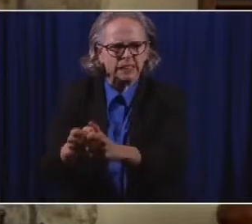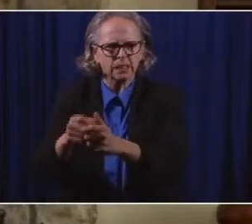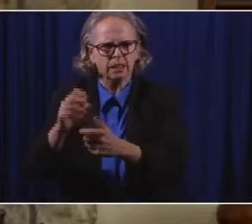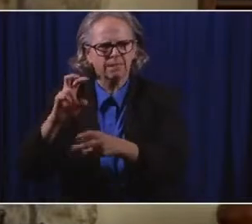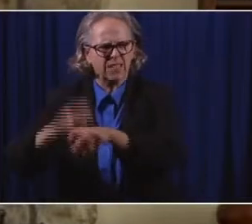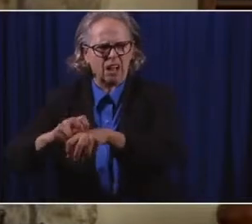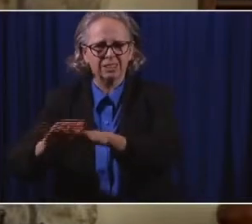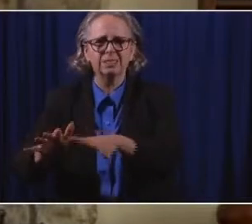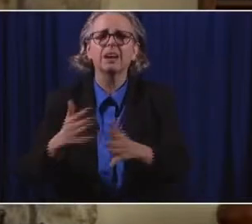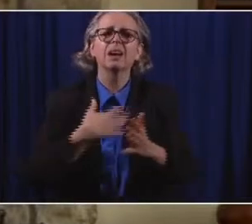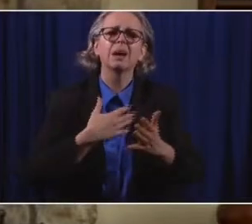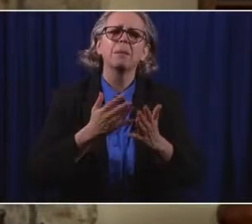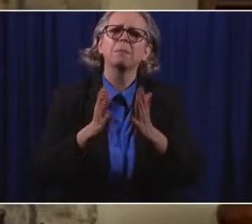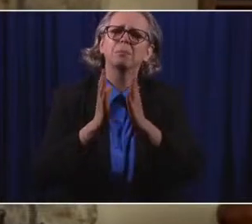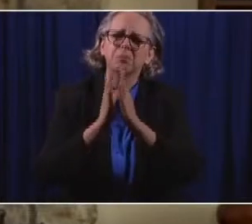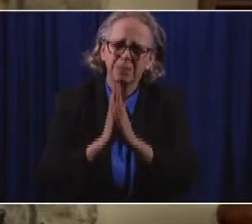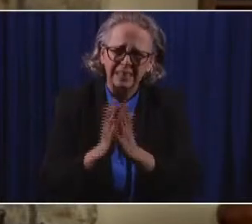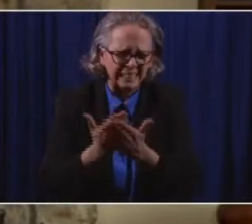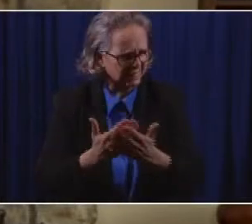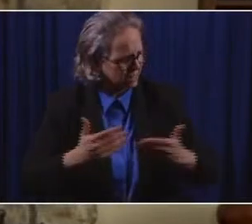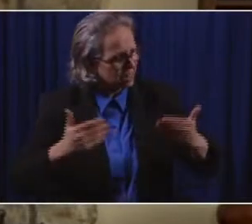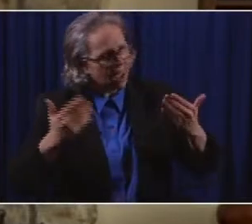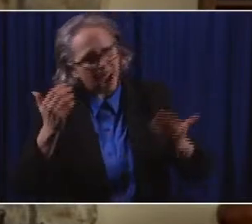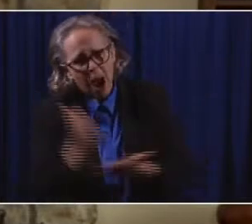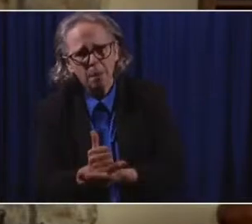started on that right away.